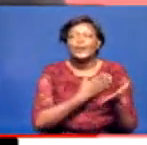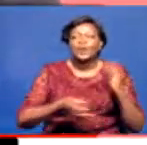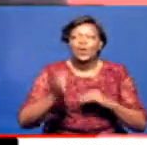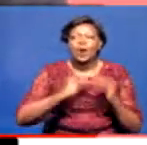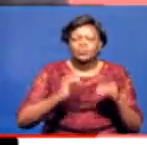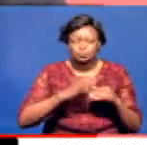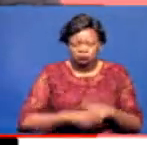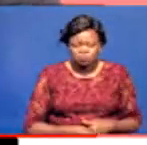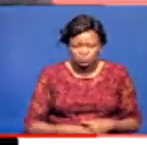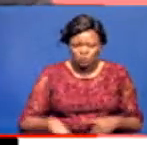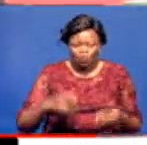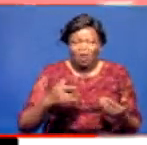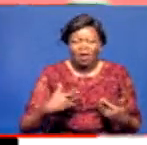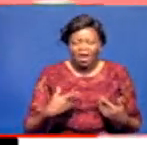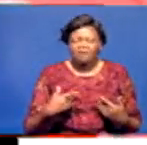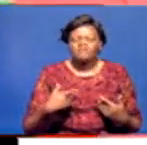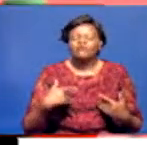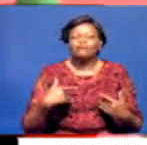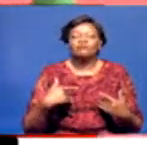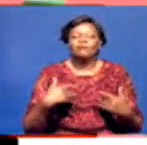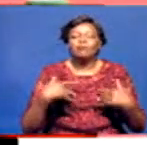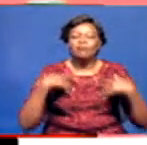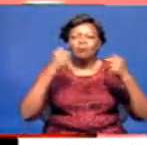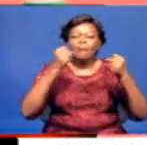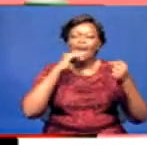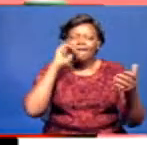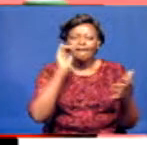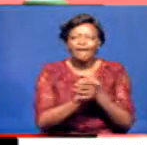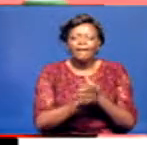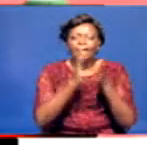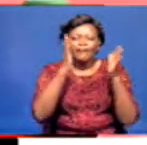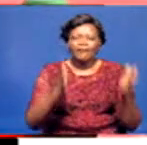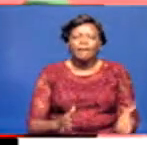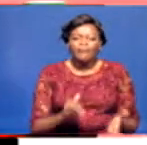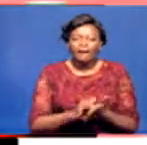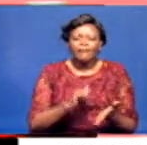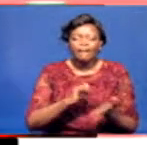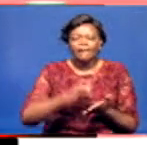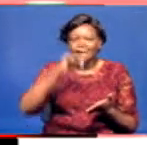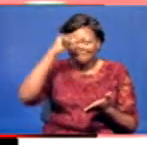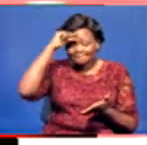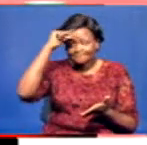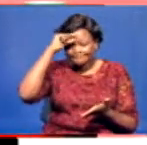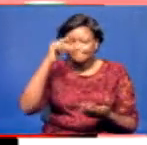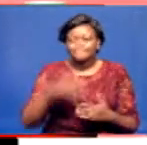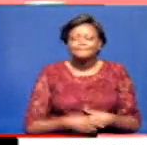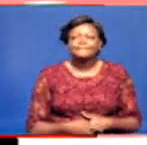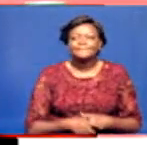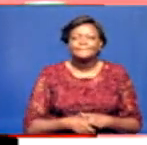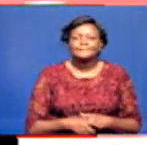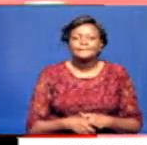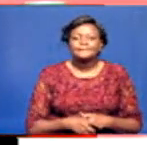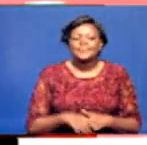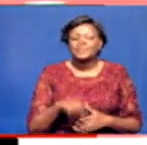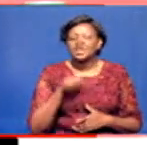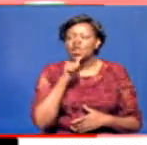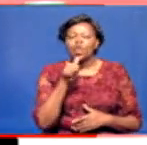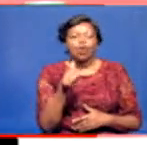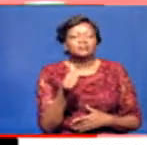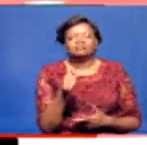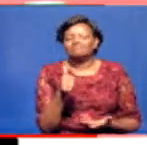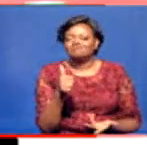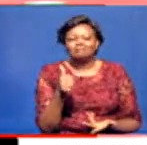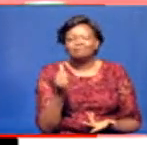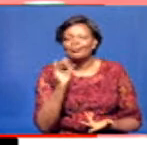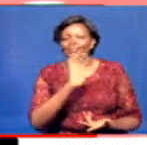We are very strong believers that government is not just those who